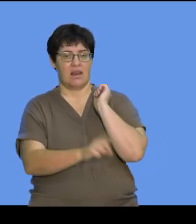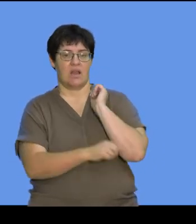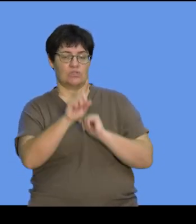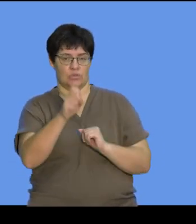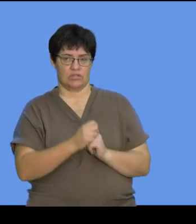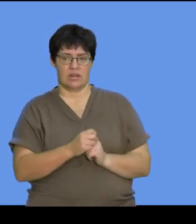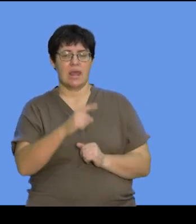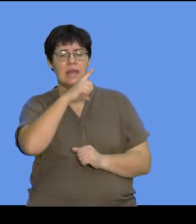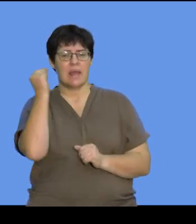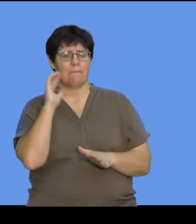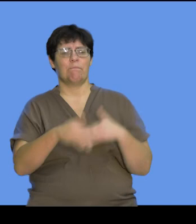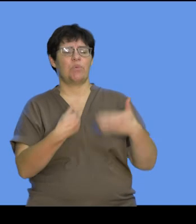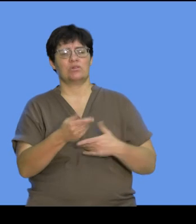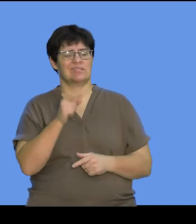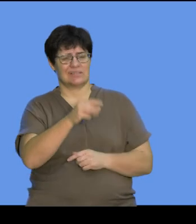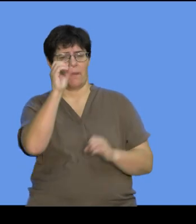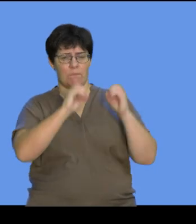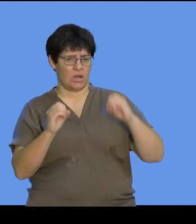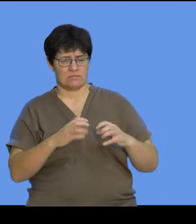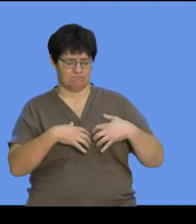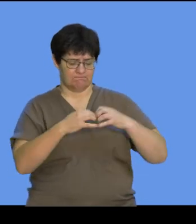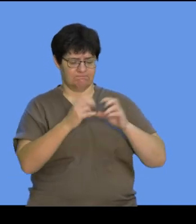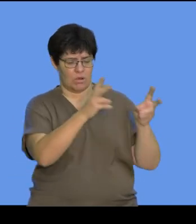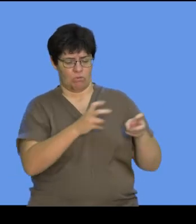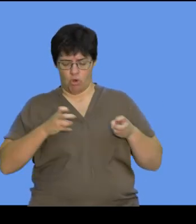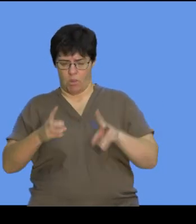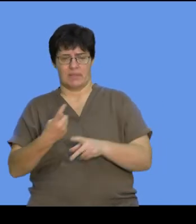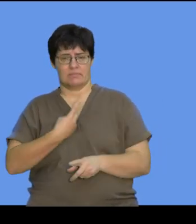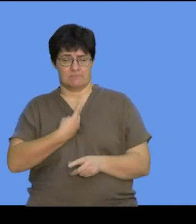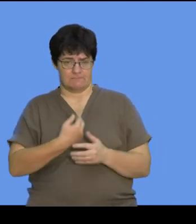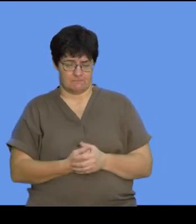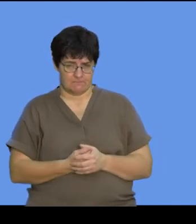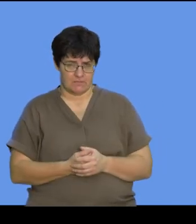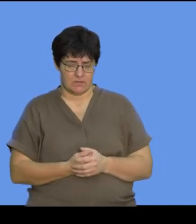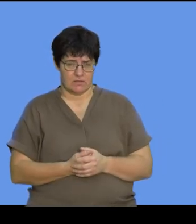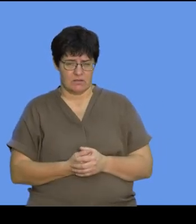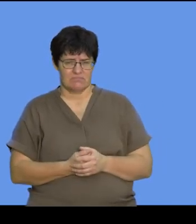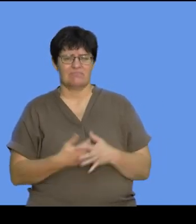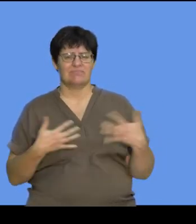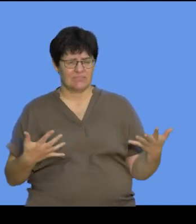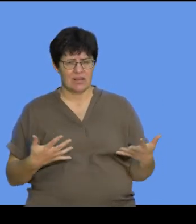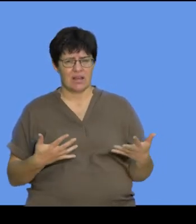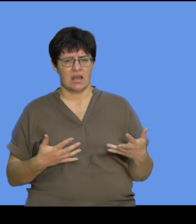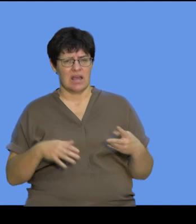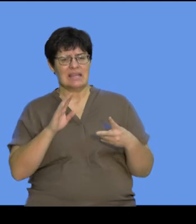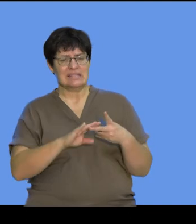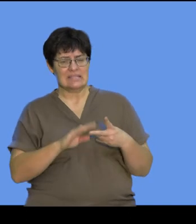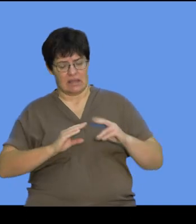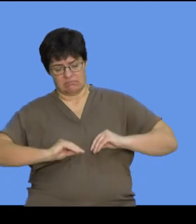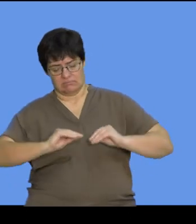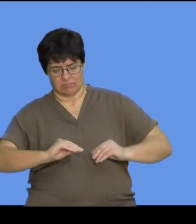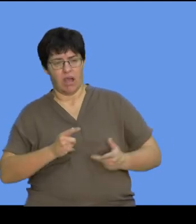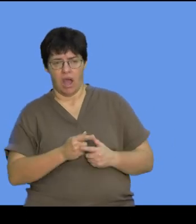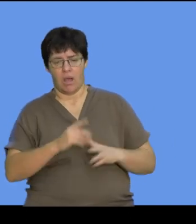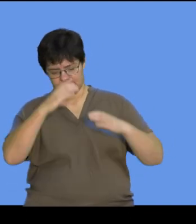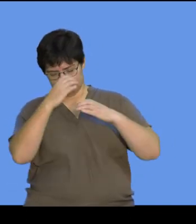We move on to this last question. Name the process during which this molecule makes a copy of itself. And guys, we've spent the second half of